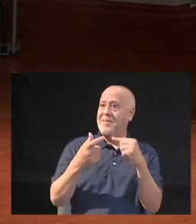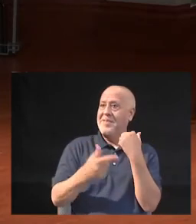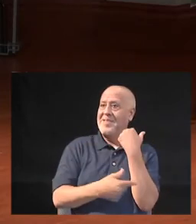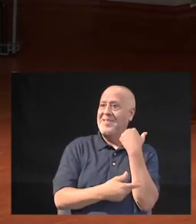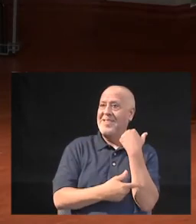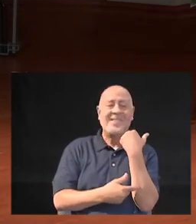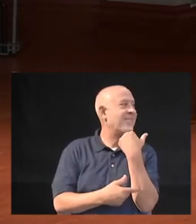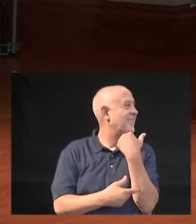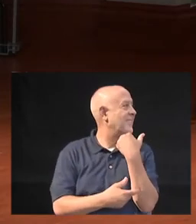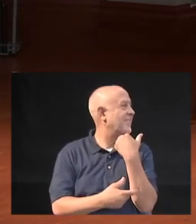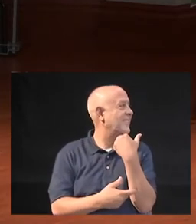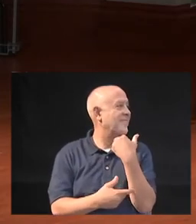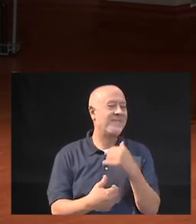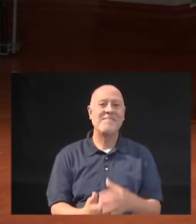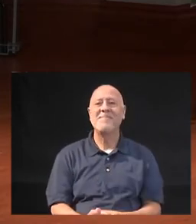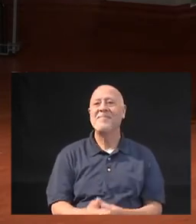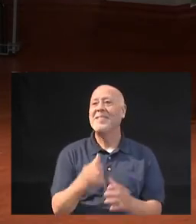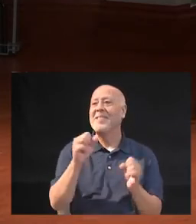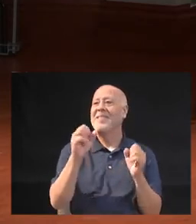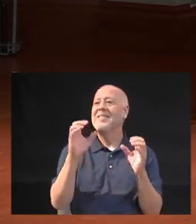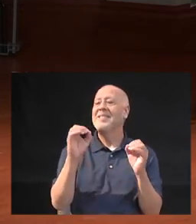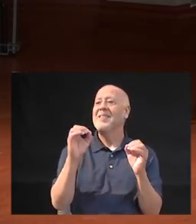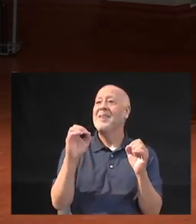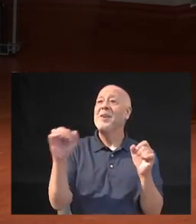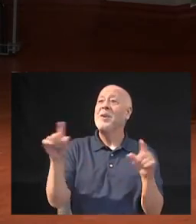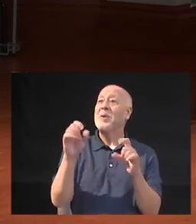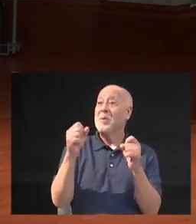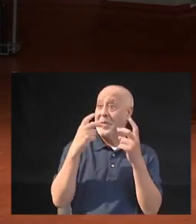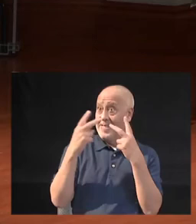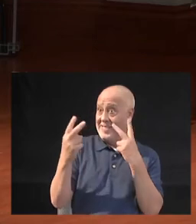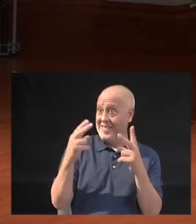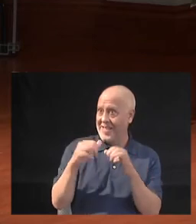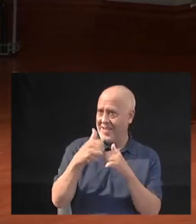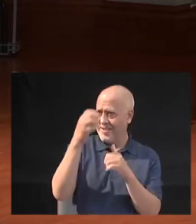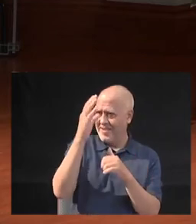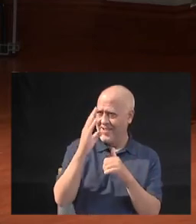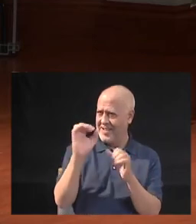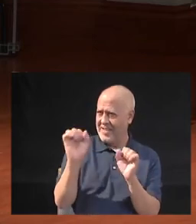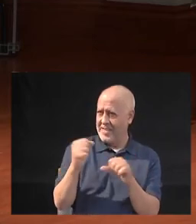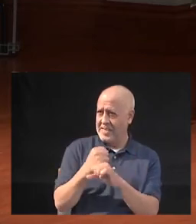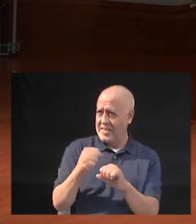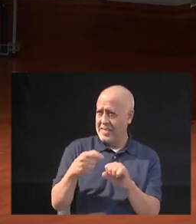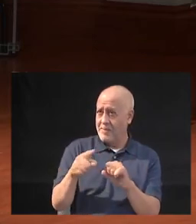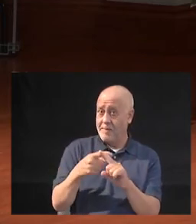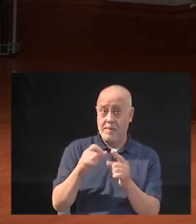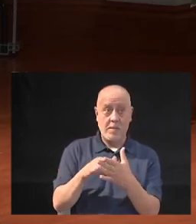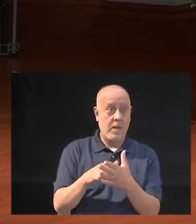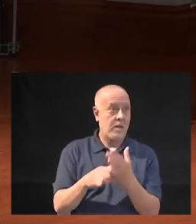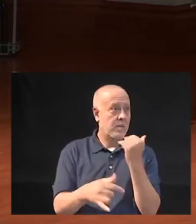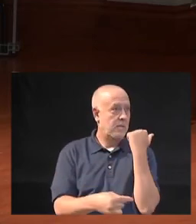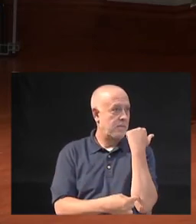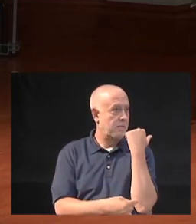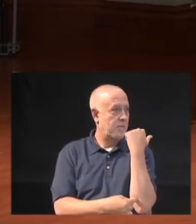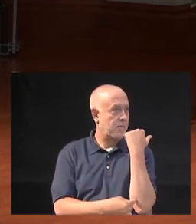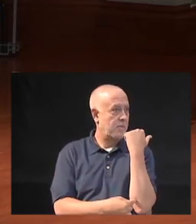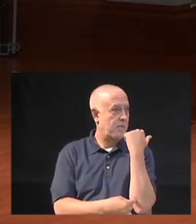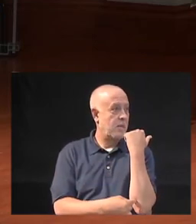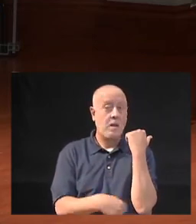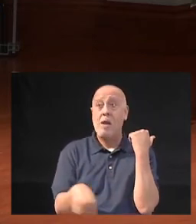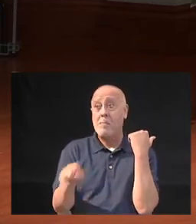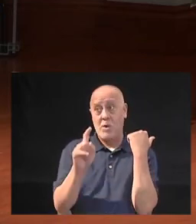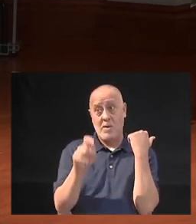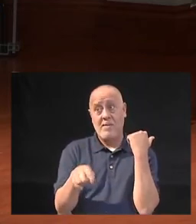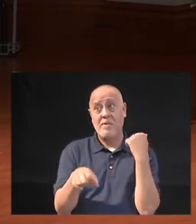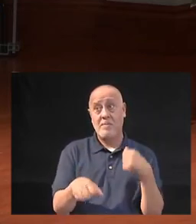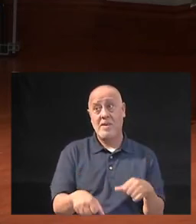set this right here. So you can see that how God can save you from that temptation. But you have